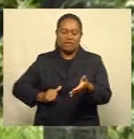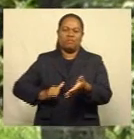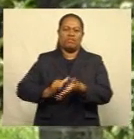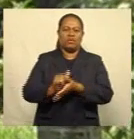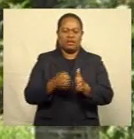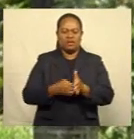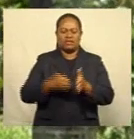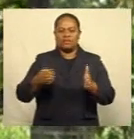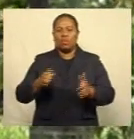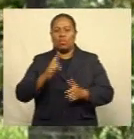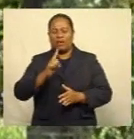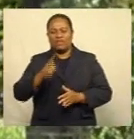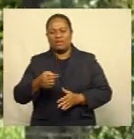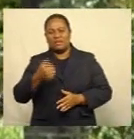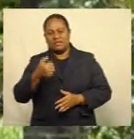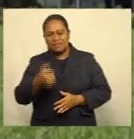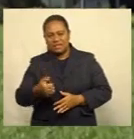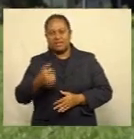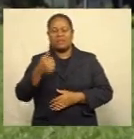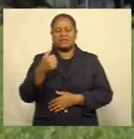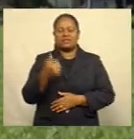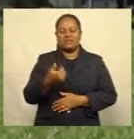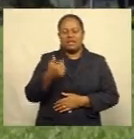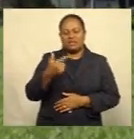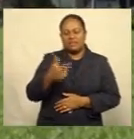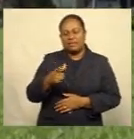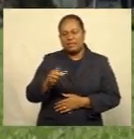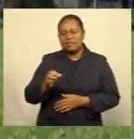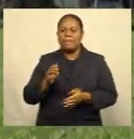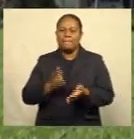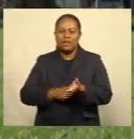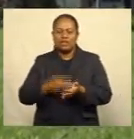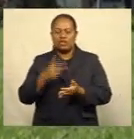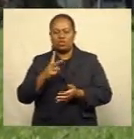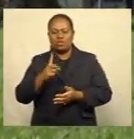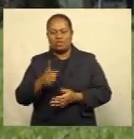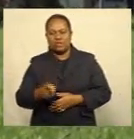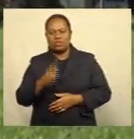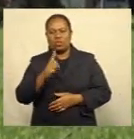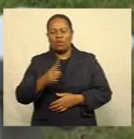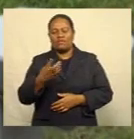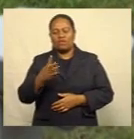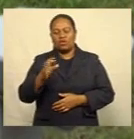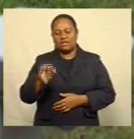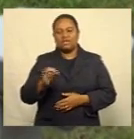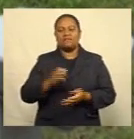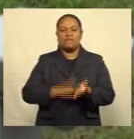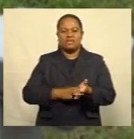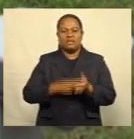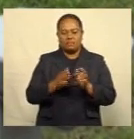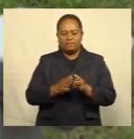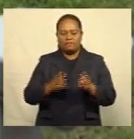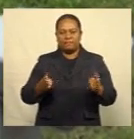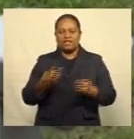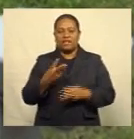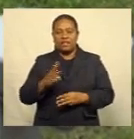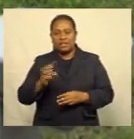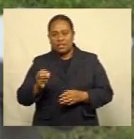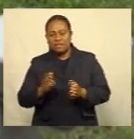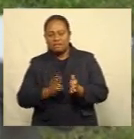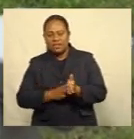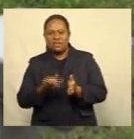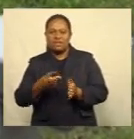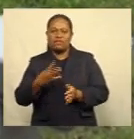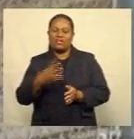from 1,670 meters to 2,140 meters and widened from 30 meters to